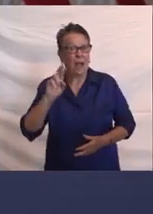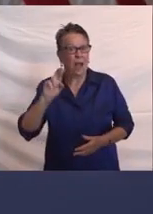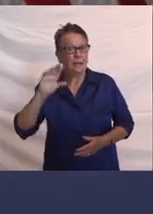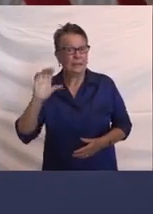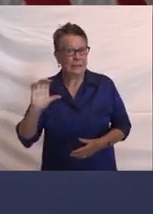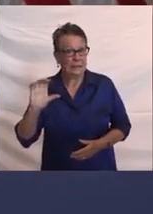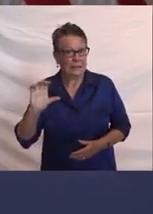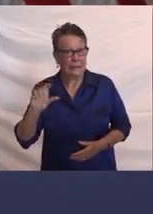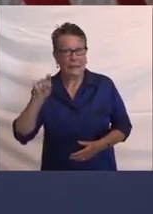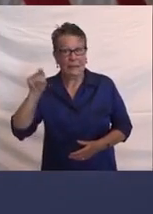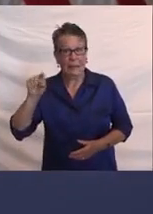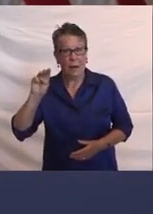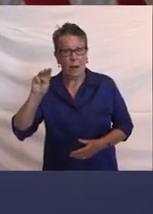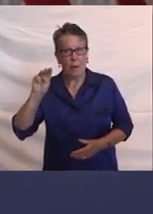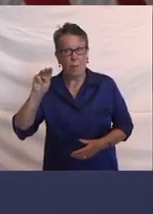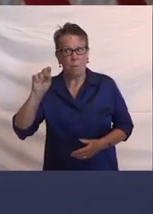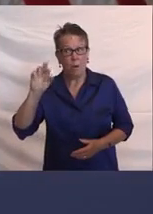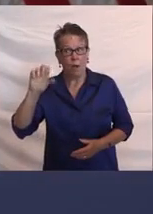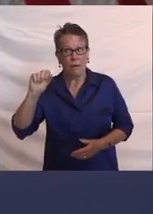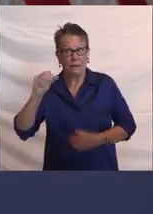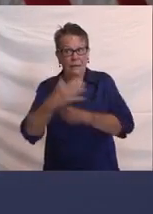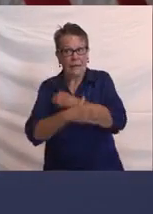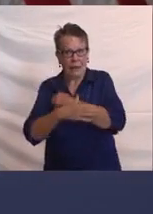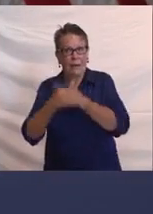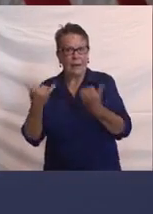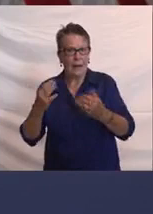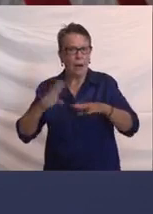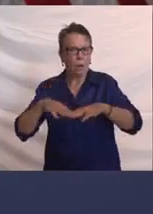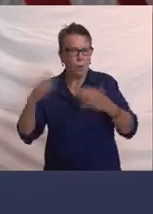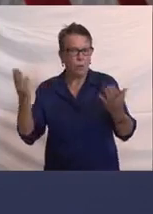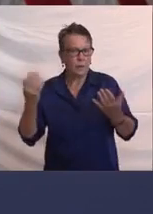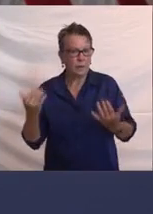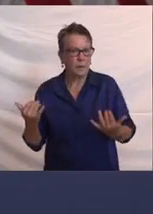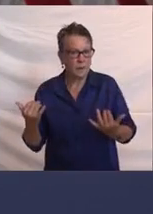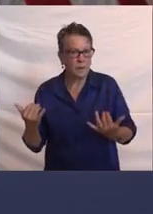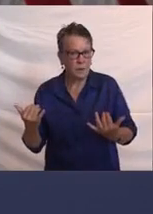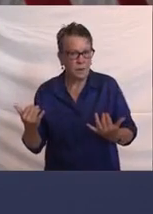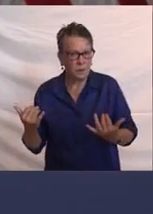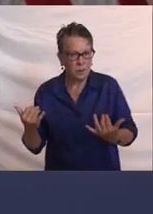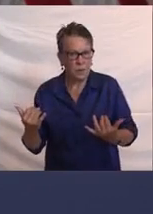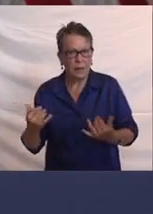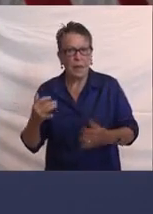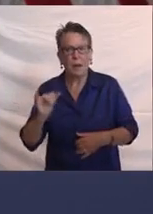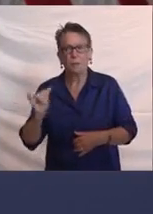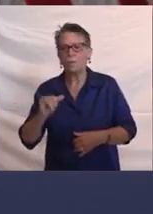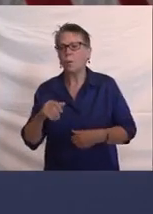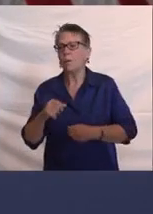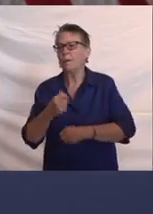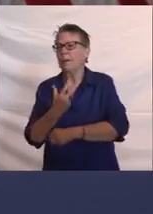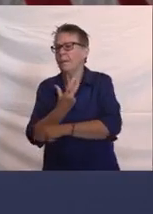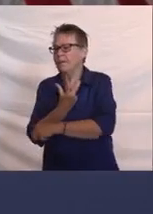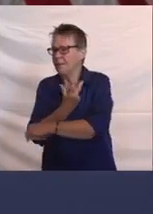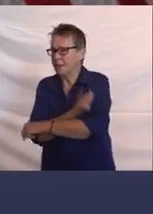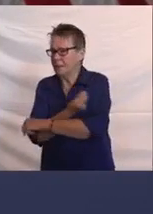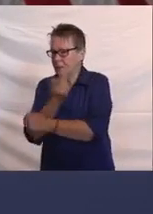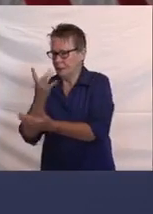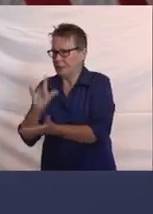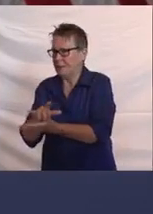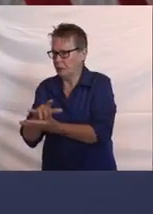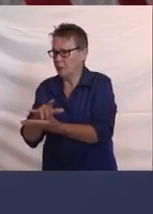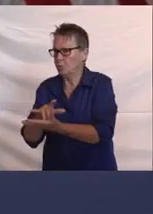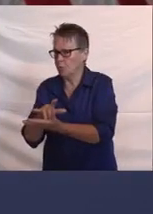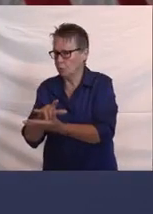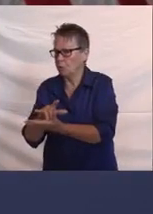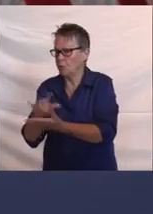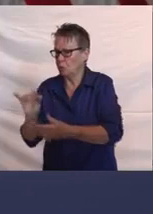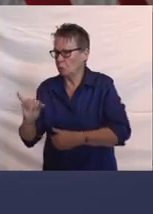West Orange Kmart, which is co-located with a vaccination center. So we'll see multiple benefits from there. I